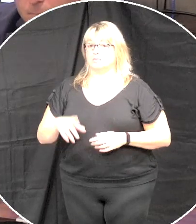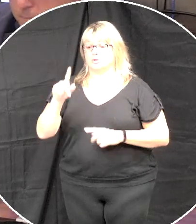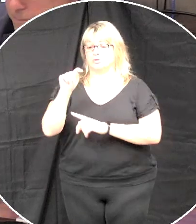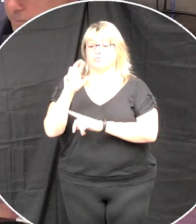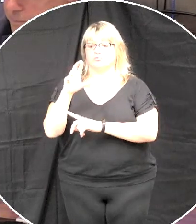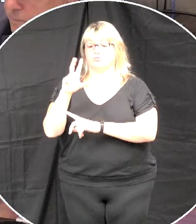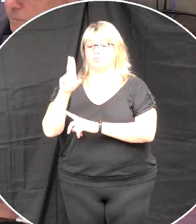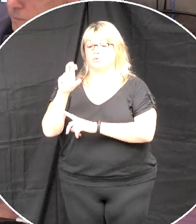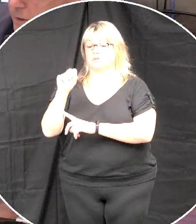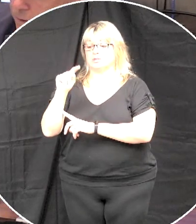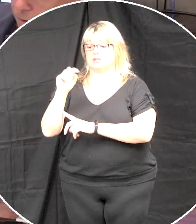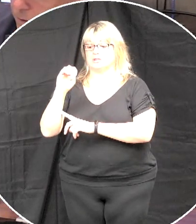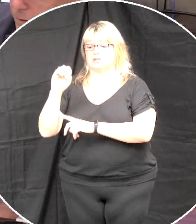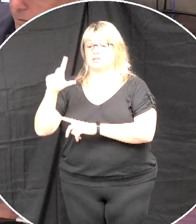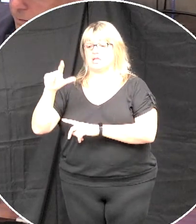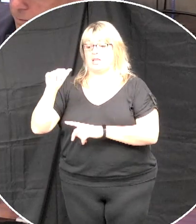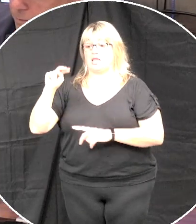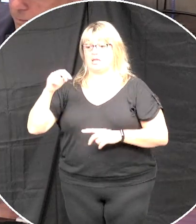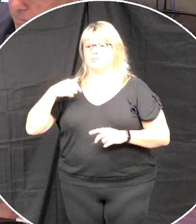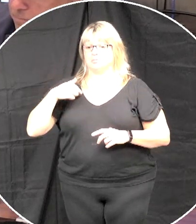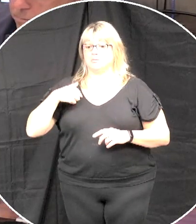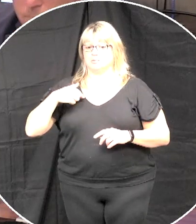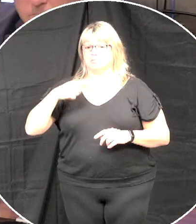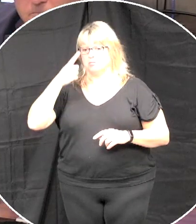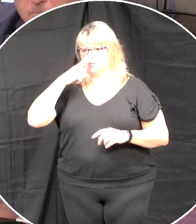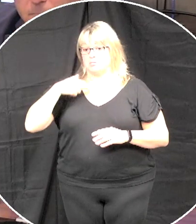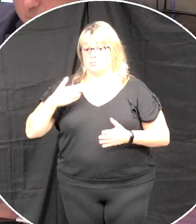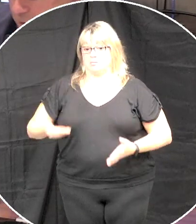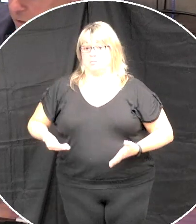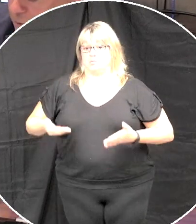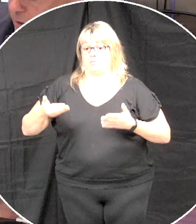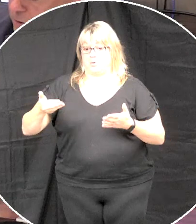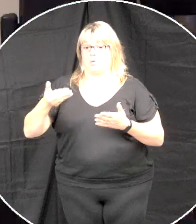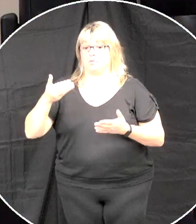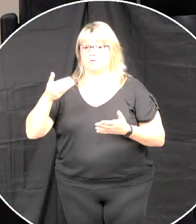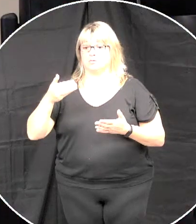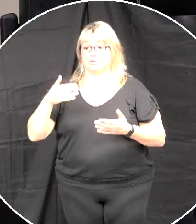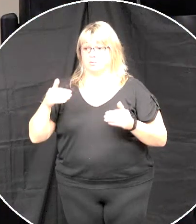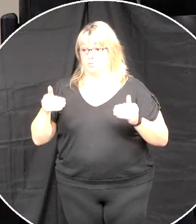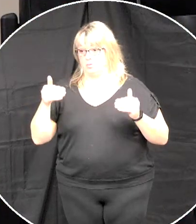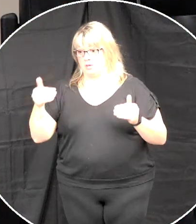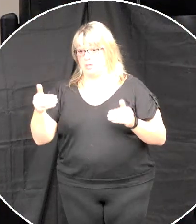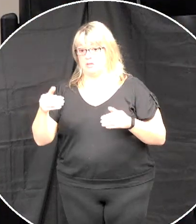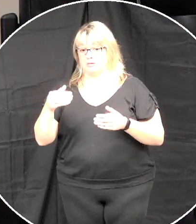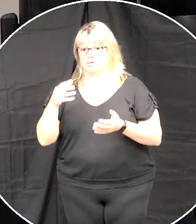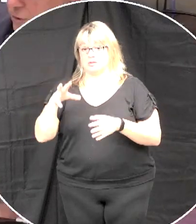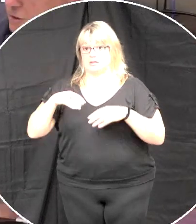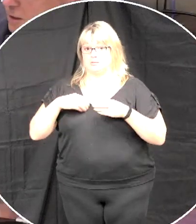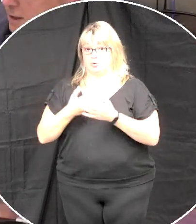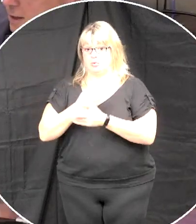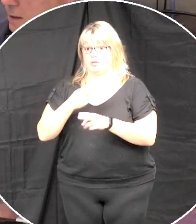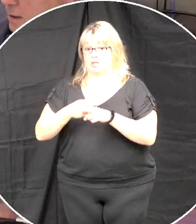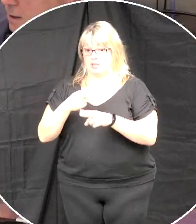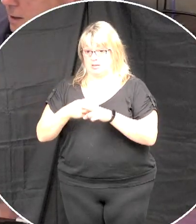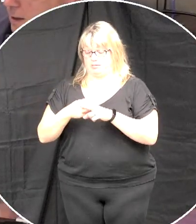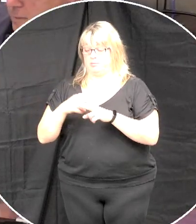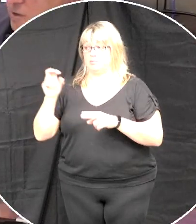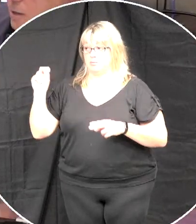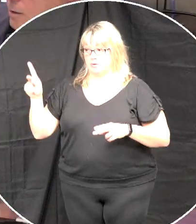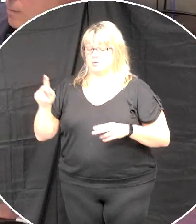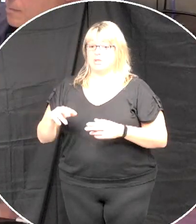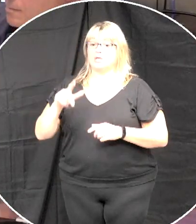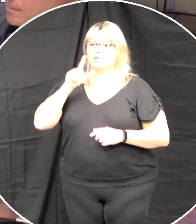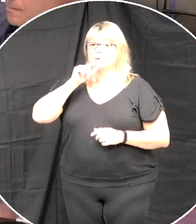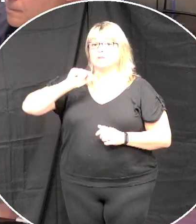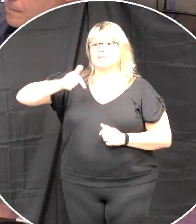Trustee Lane, I will motion to approve the new name. Thank you very much. So moved by Trustee Lane.